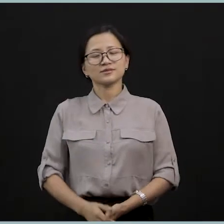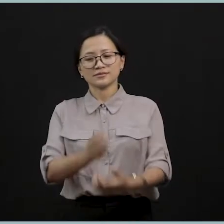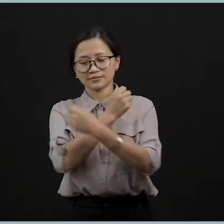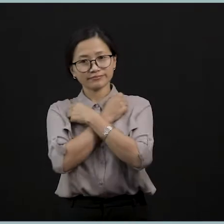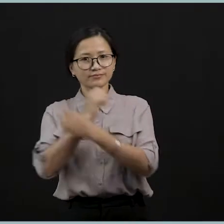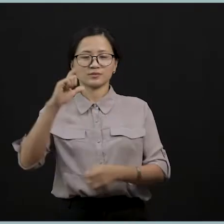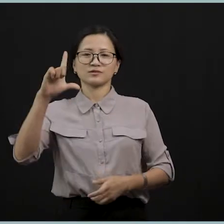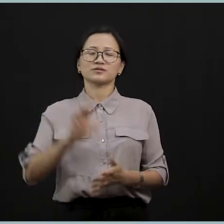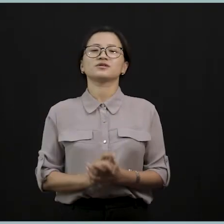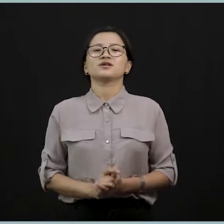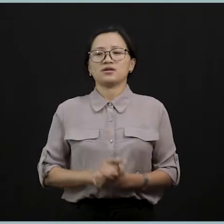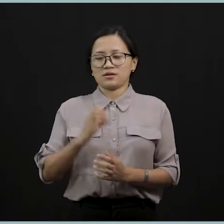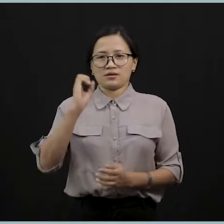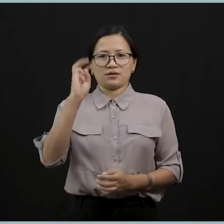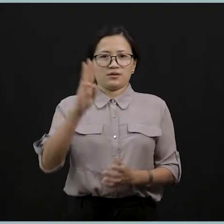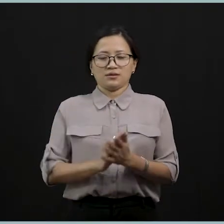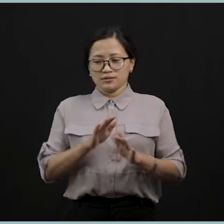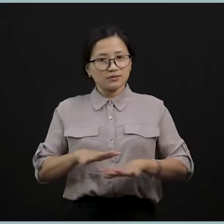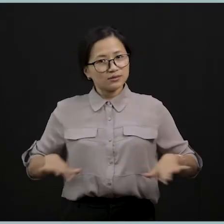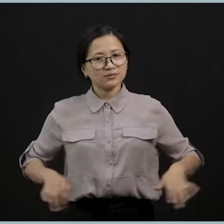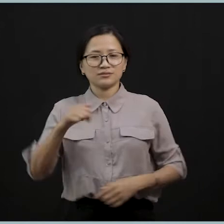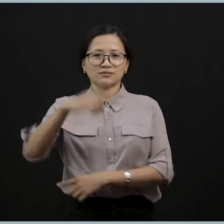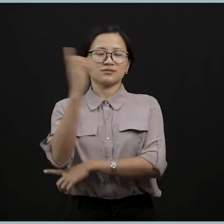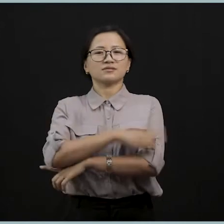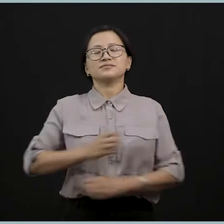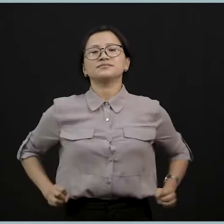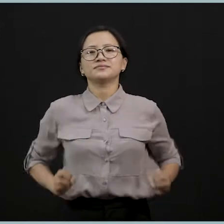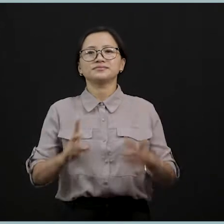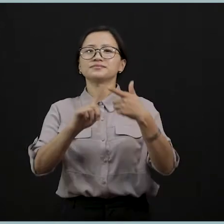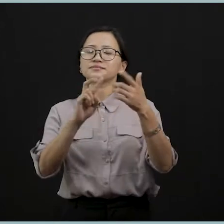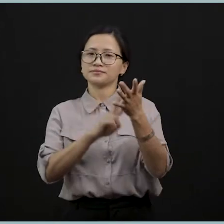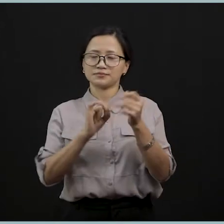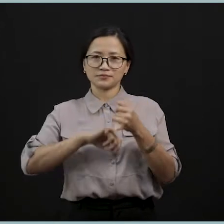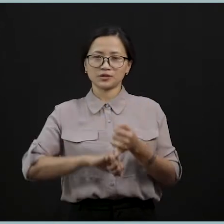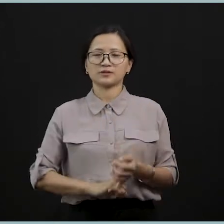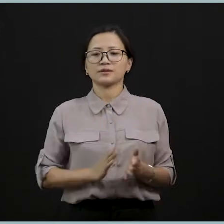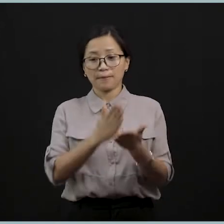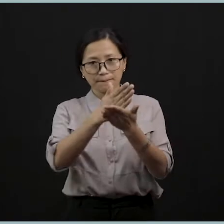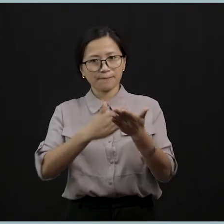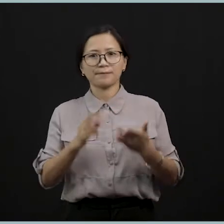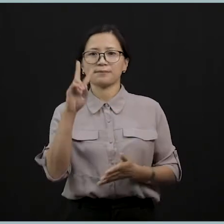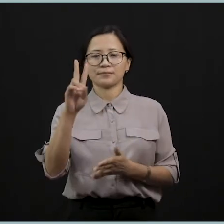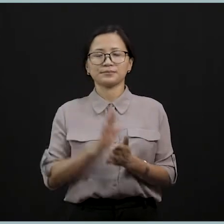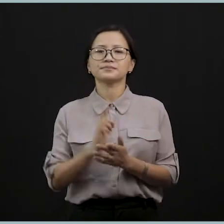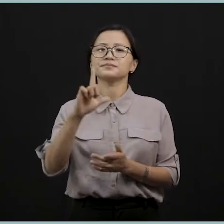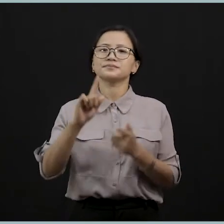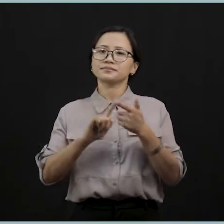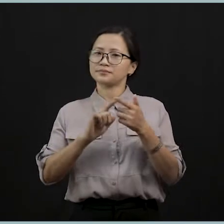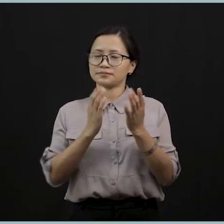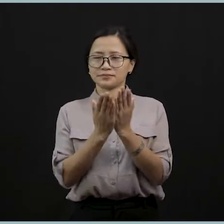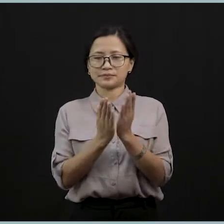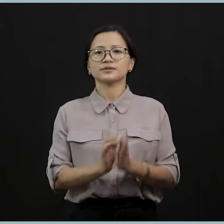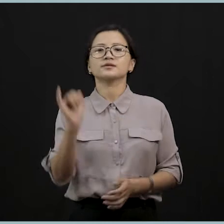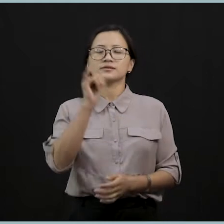Dear class 3 students, welcome back. So today we will start EVS part 2, lesson 6. And the name